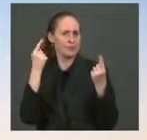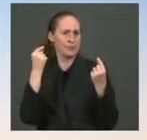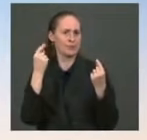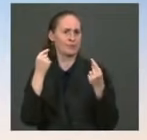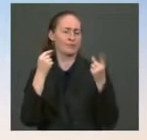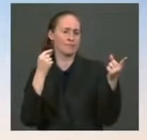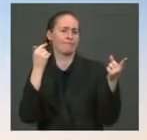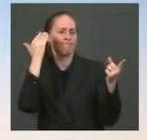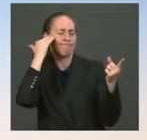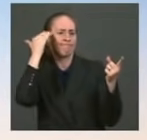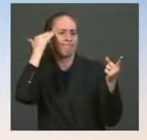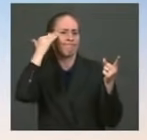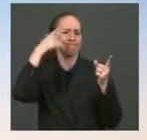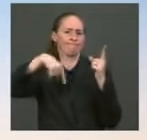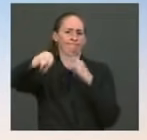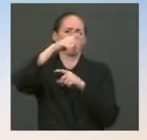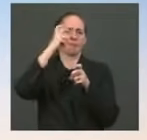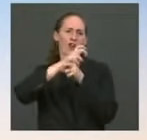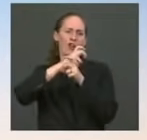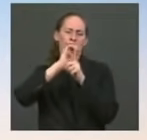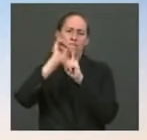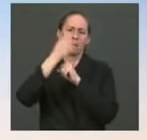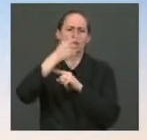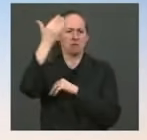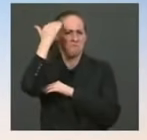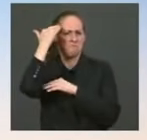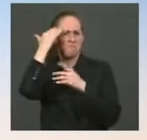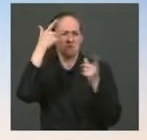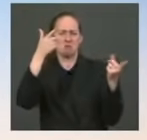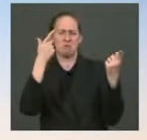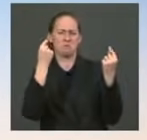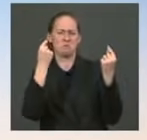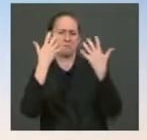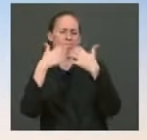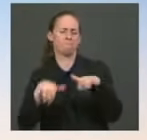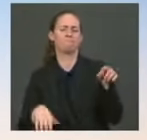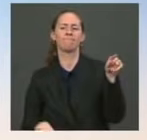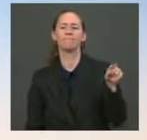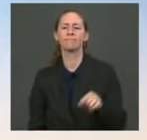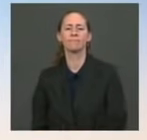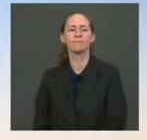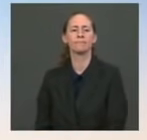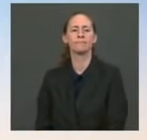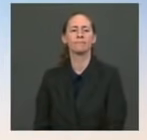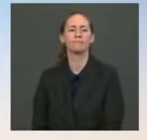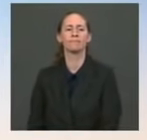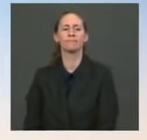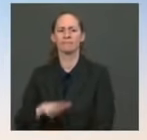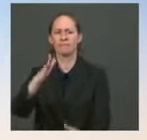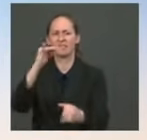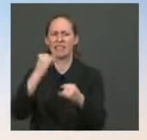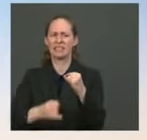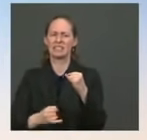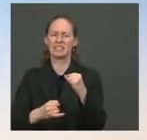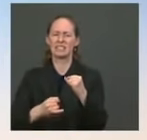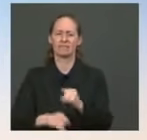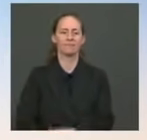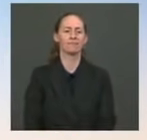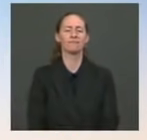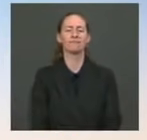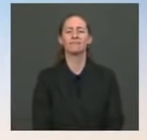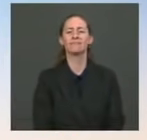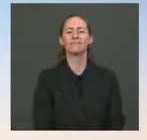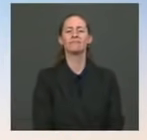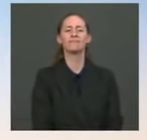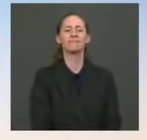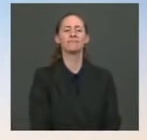and assistance to exactly the right people. Go ahead. Okay, last one. Last two. Go ahead. Quickly, Nancy Pelosi